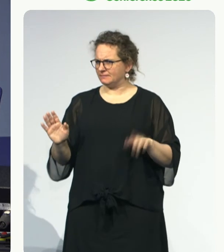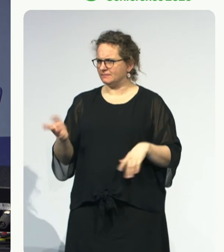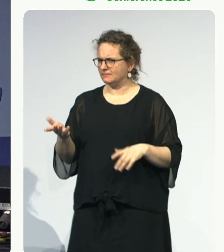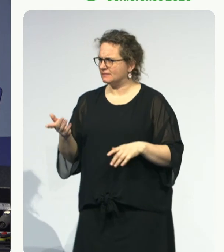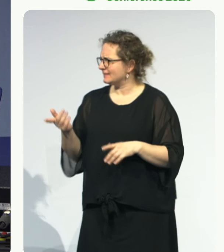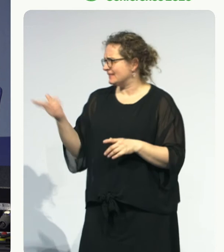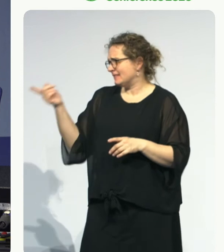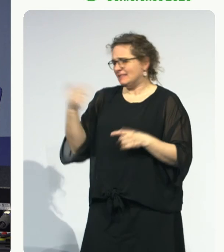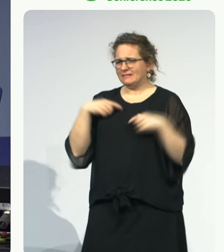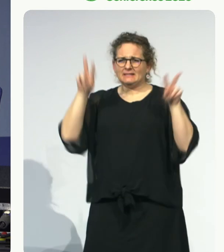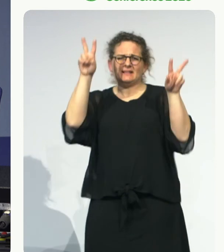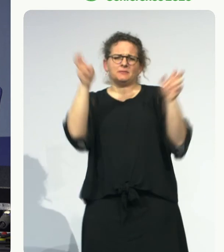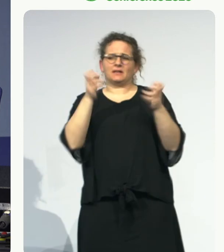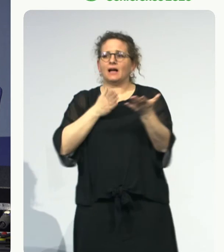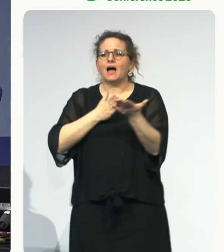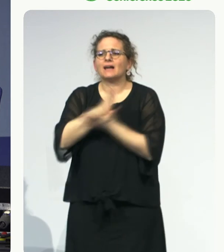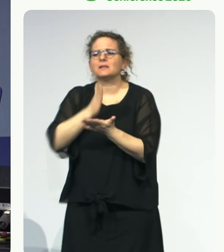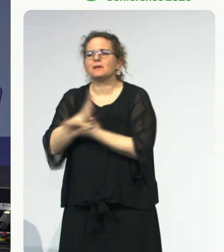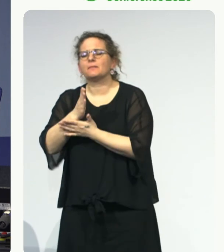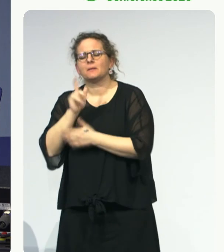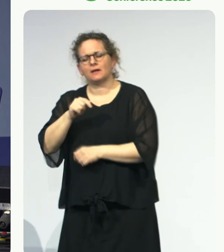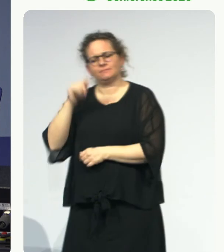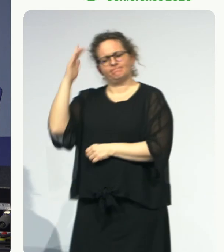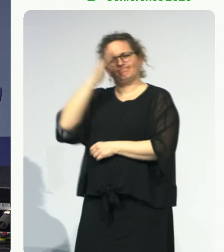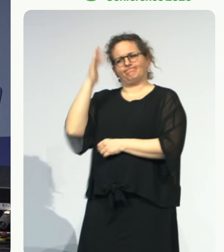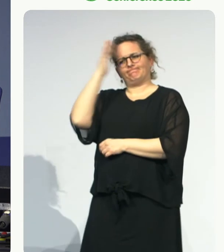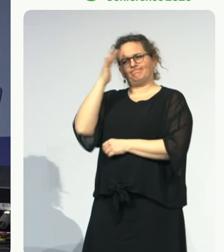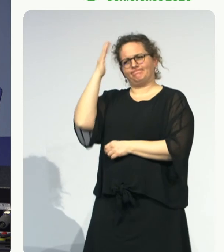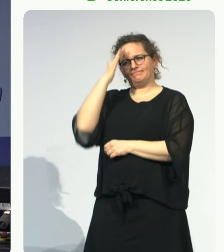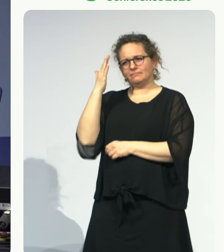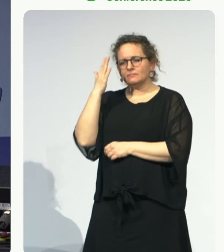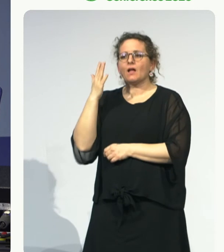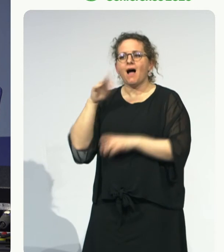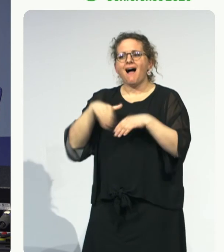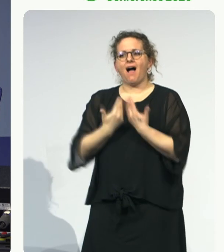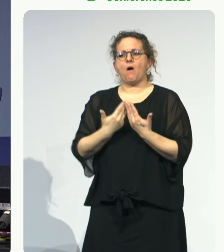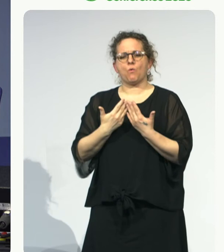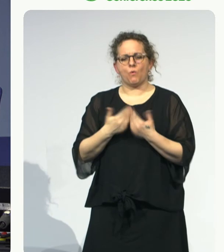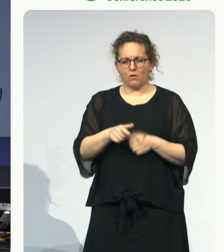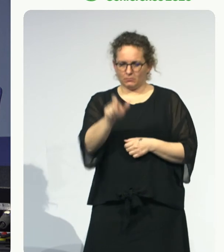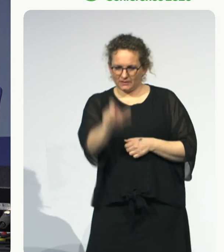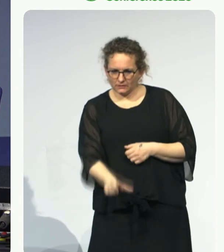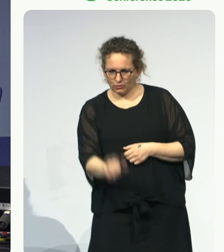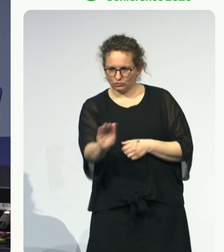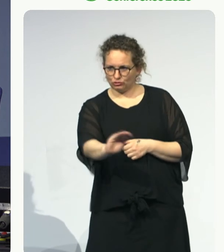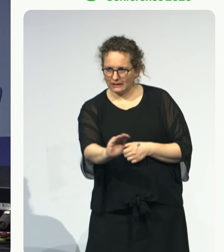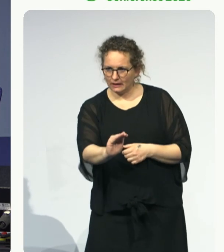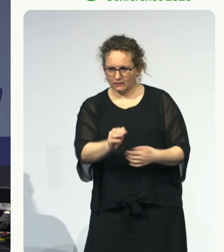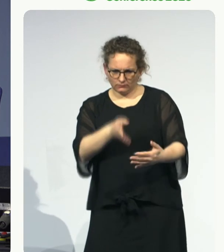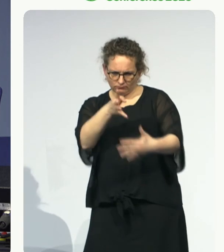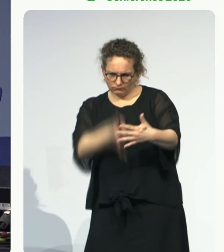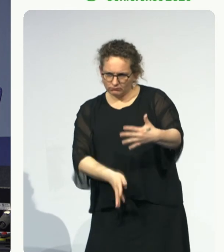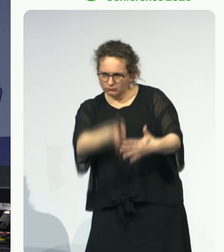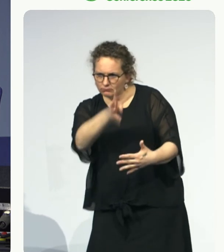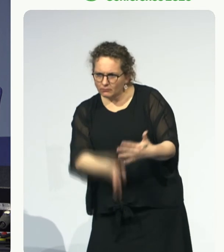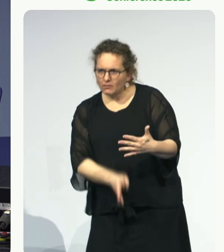school's perspective, what actual screening program or screening methodology that you've been provided with or